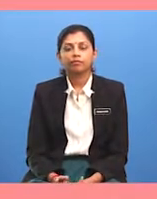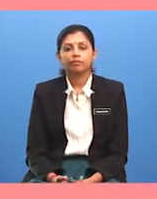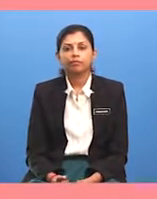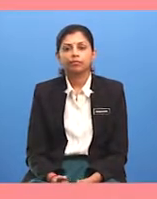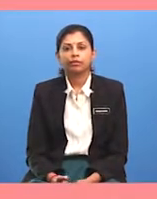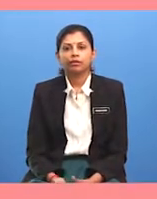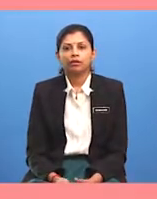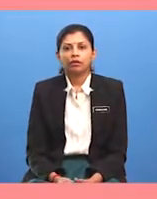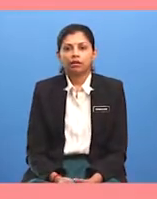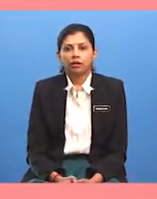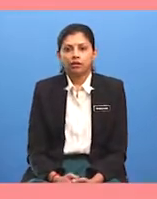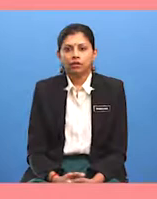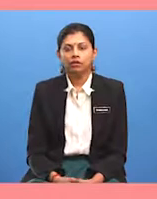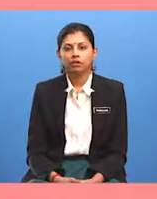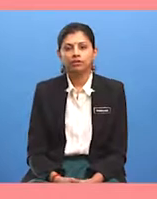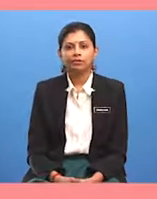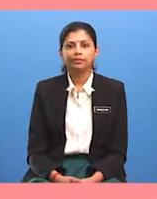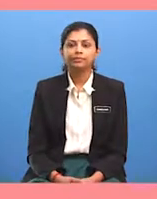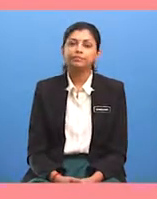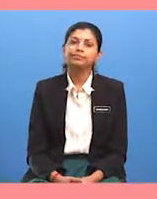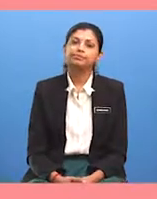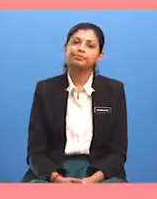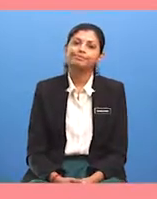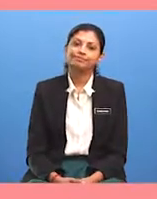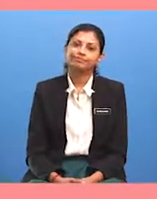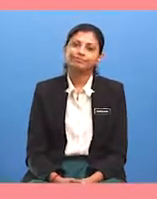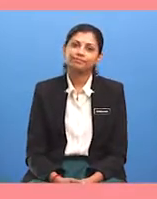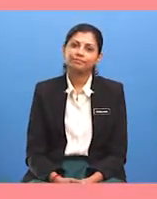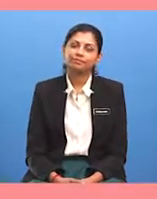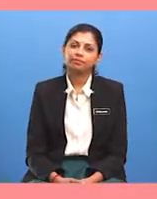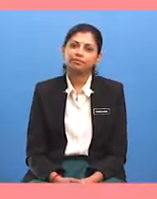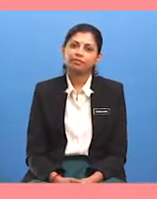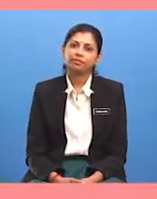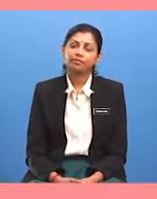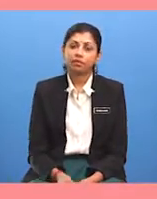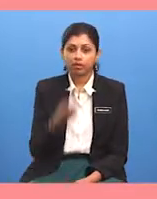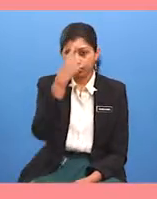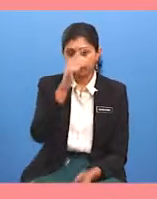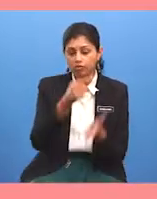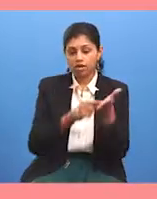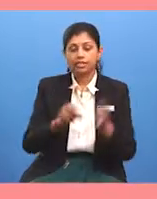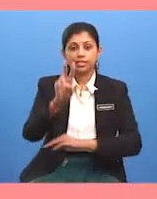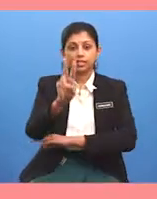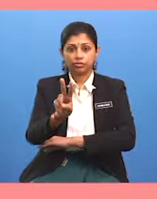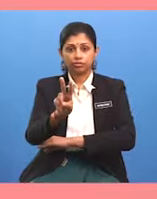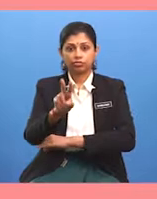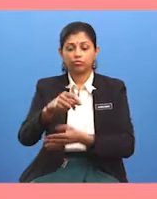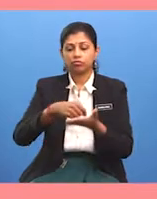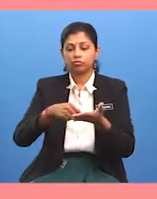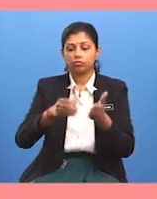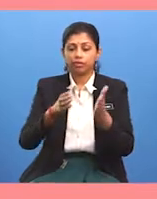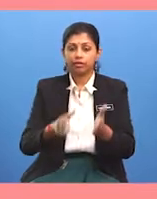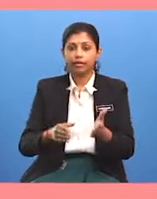illustrate his contribution as a philanthropist? For Article 2, the writer starts